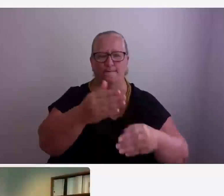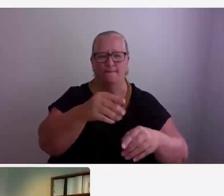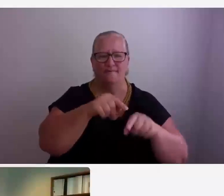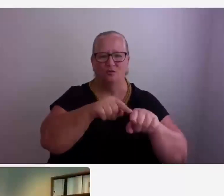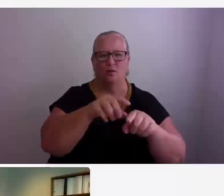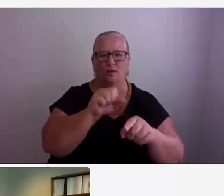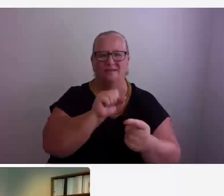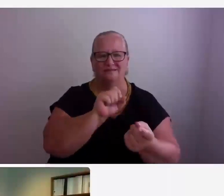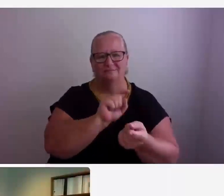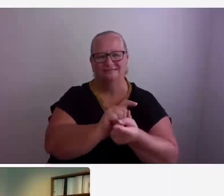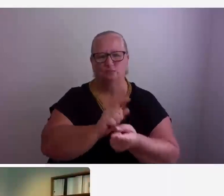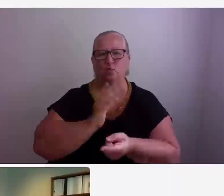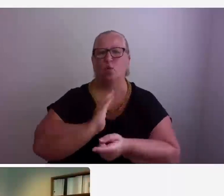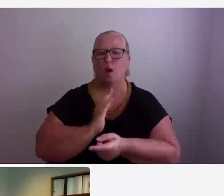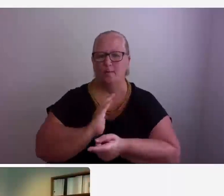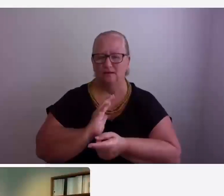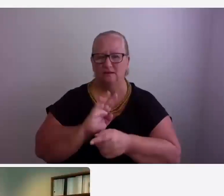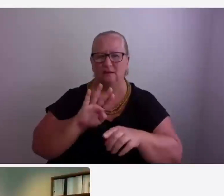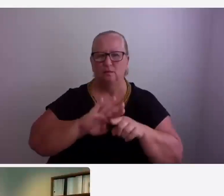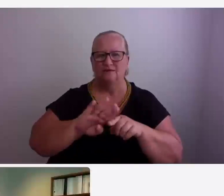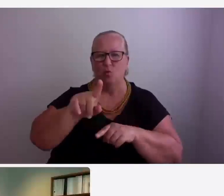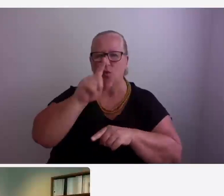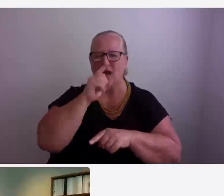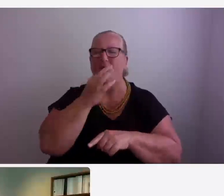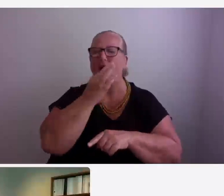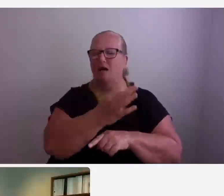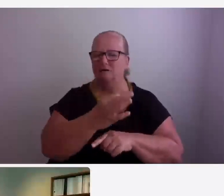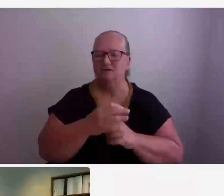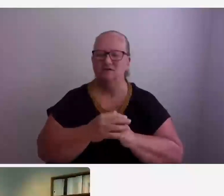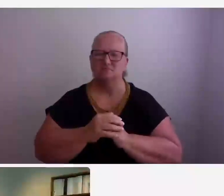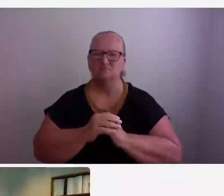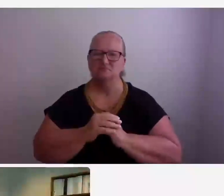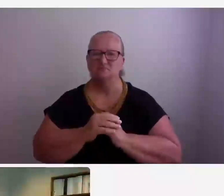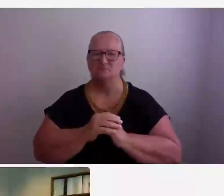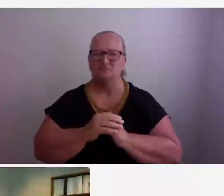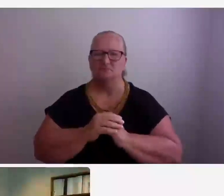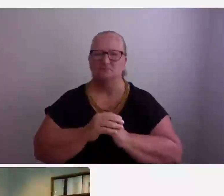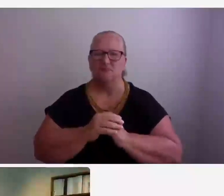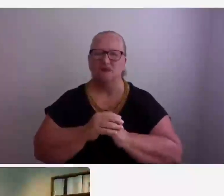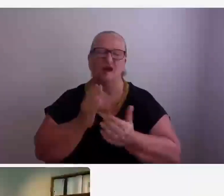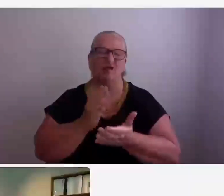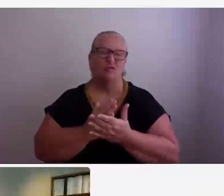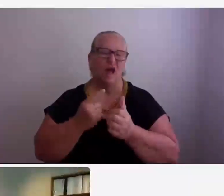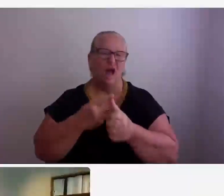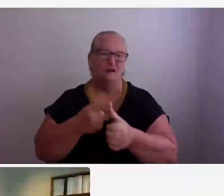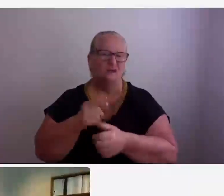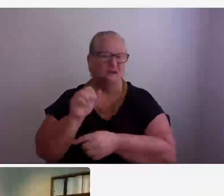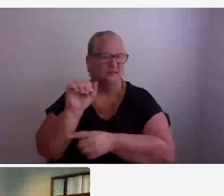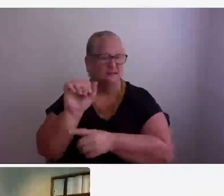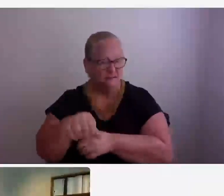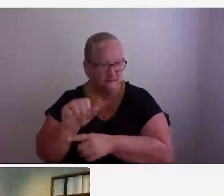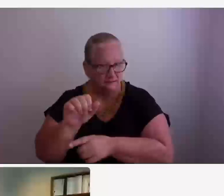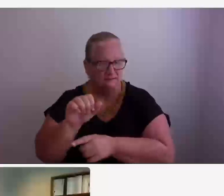meet before a reclassification can be requested. So I guess, in essence, the answer to your question is yes, there will